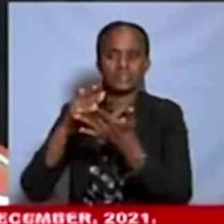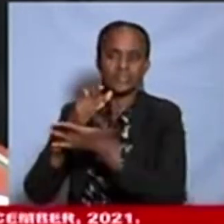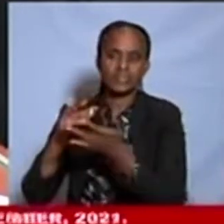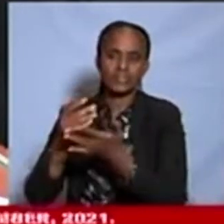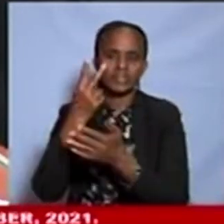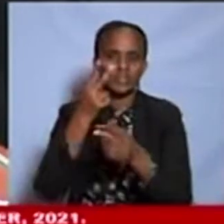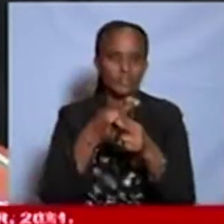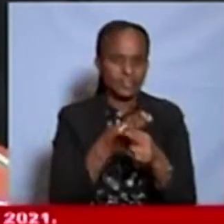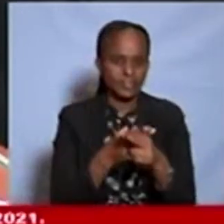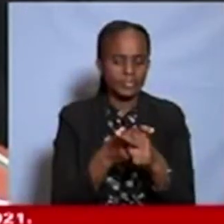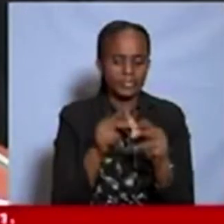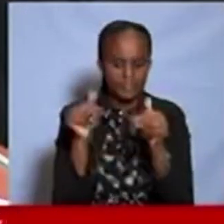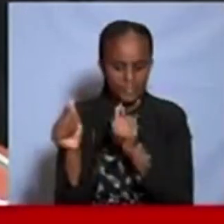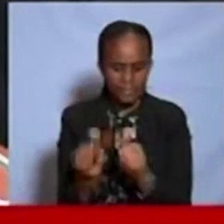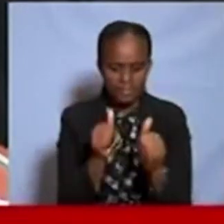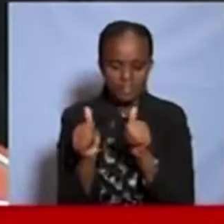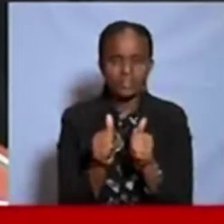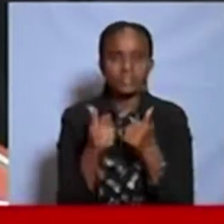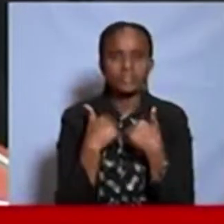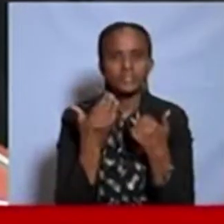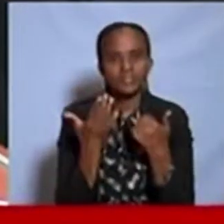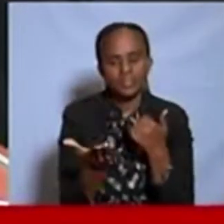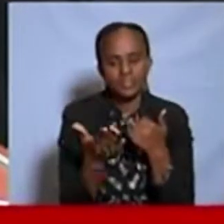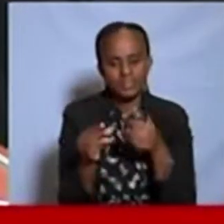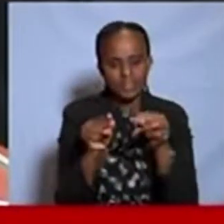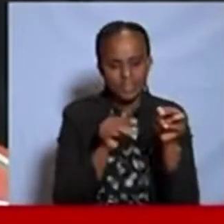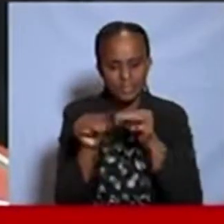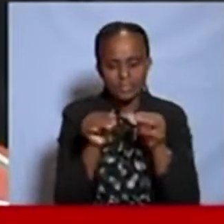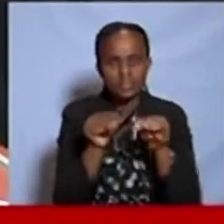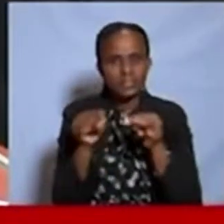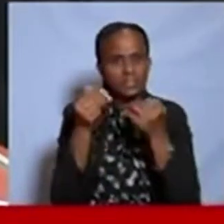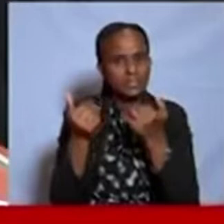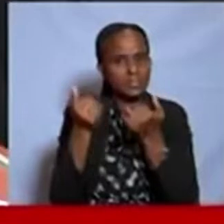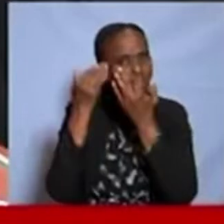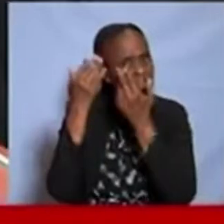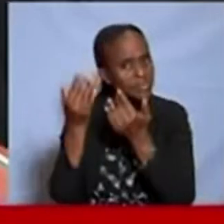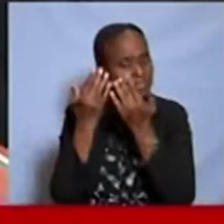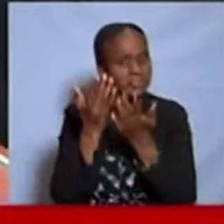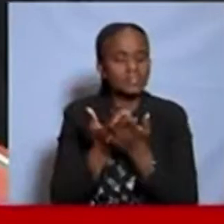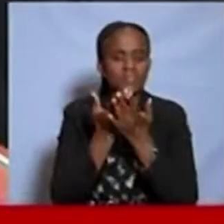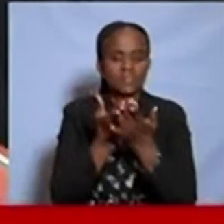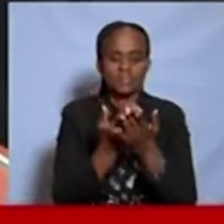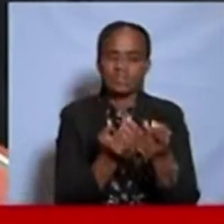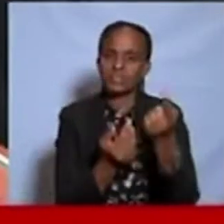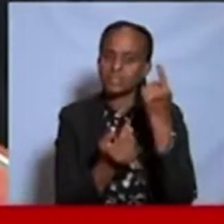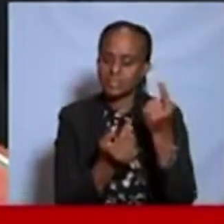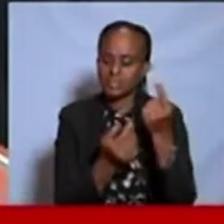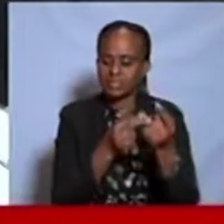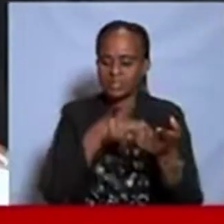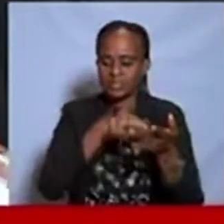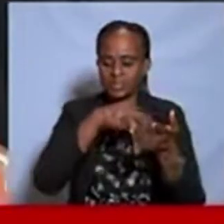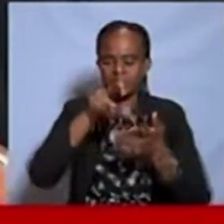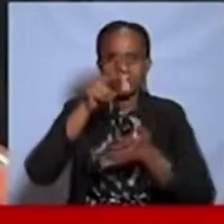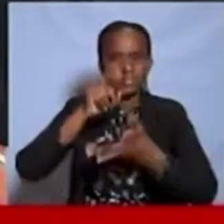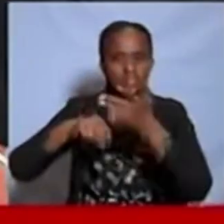fees. Action taken, management wishes to submit as follows. One, on rental charges,